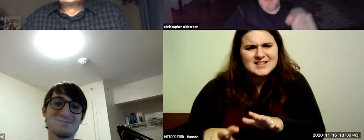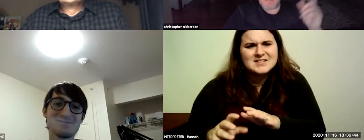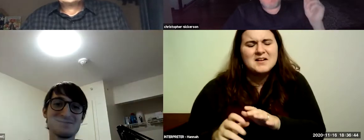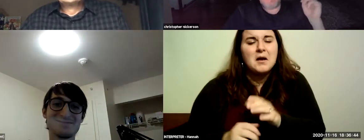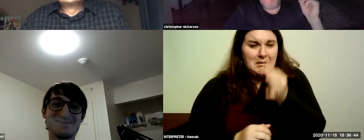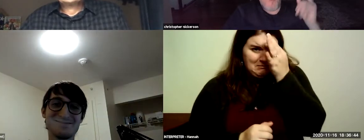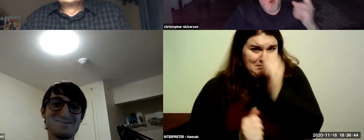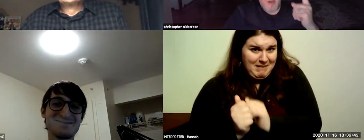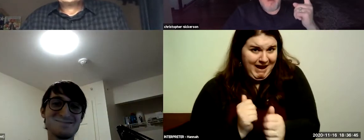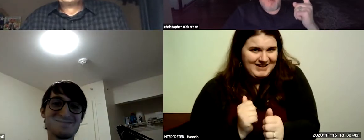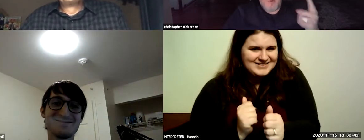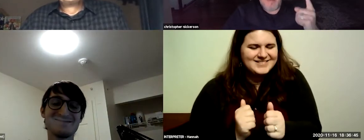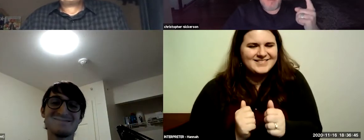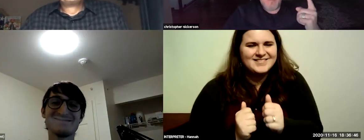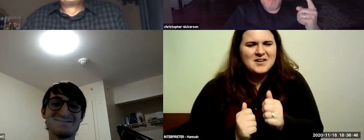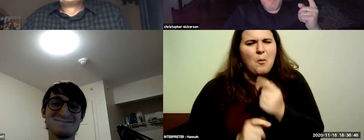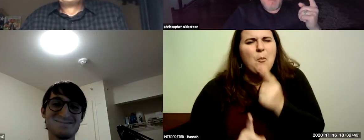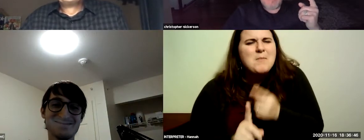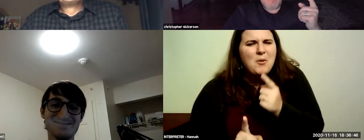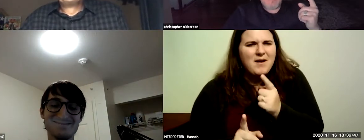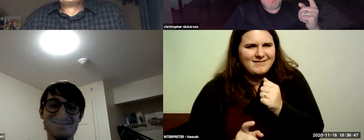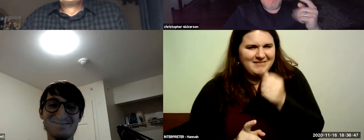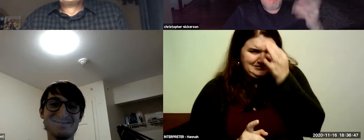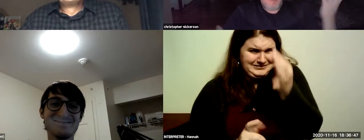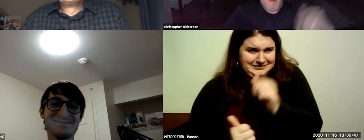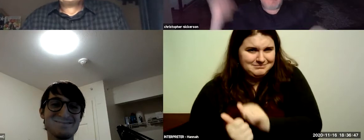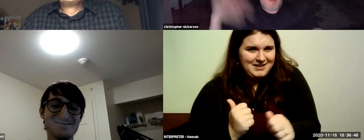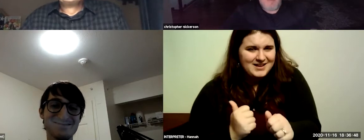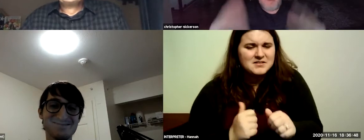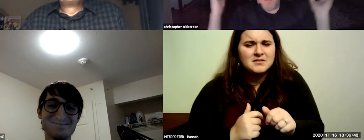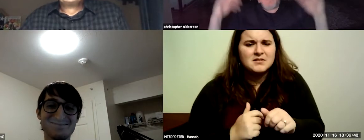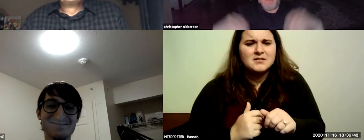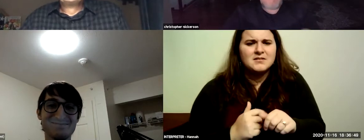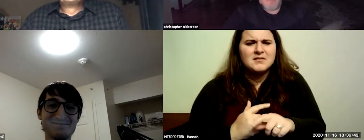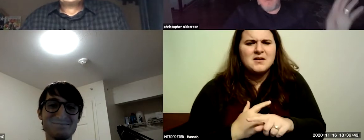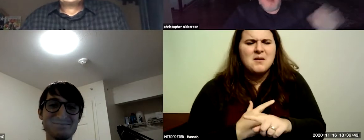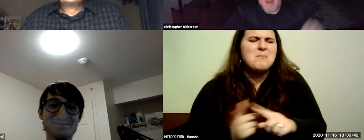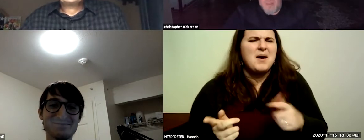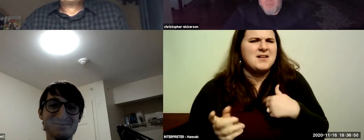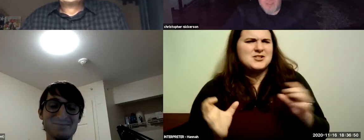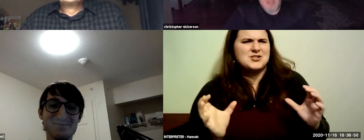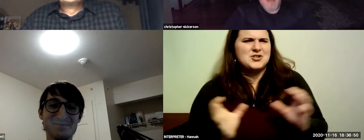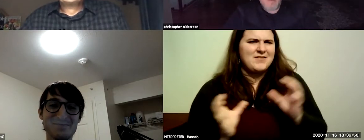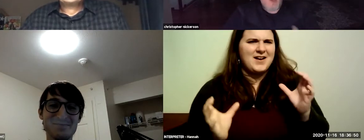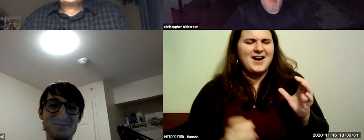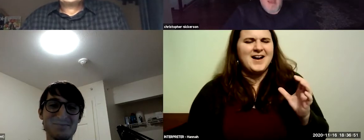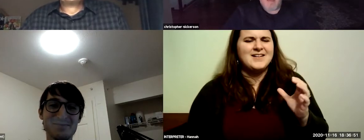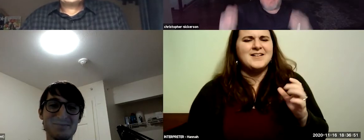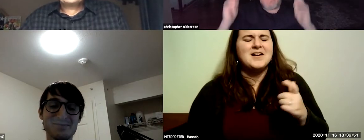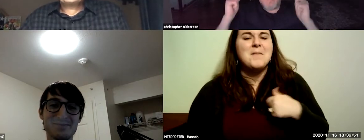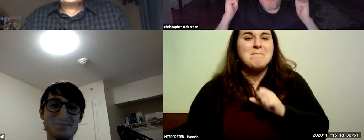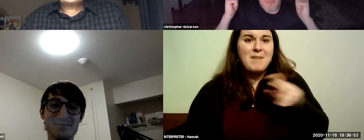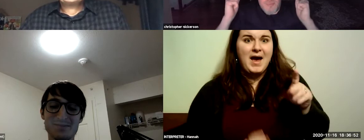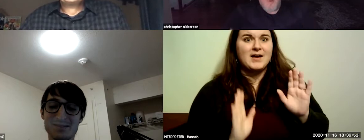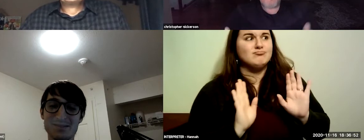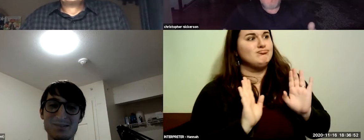barely passed. I passed it by like 1 point. But you know, I dropped the mic and I laughed and I just ran out of the place. And I go back